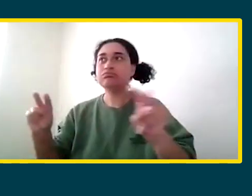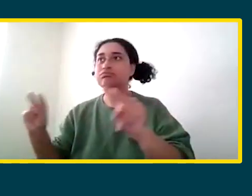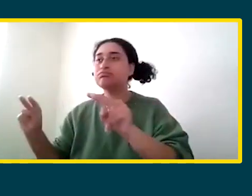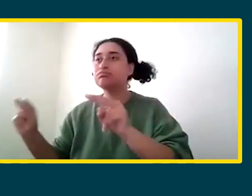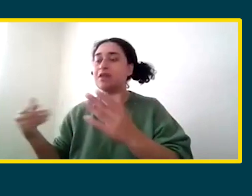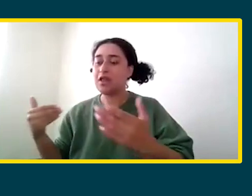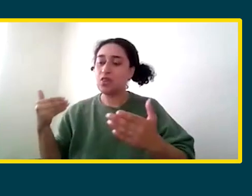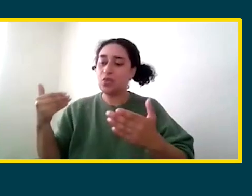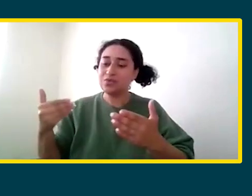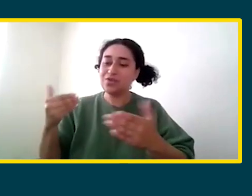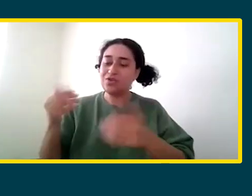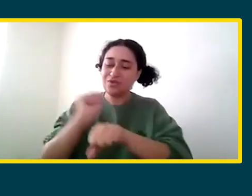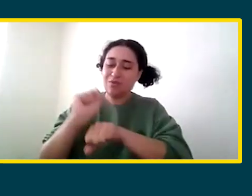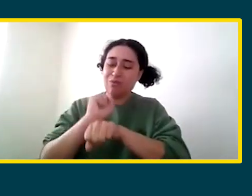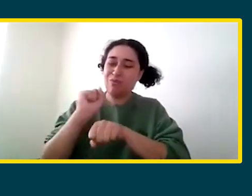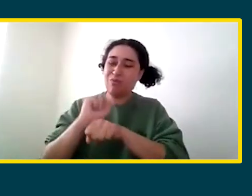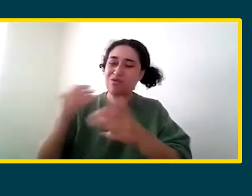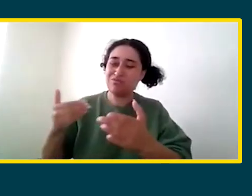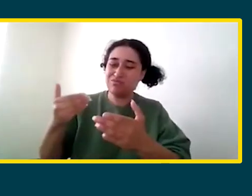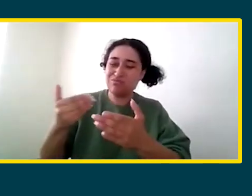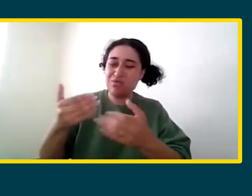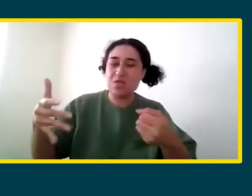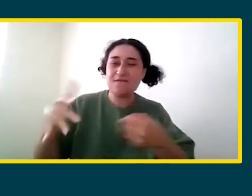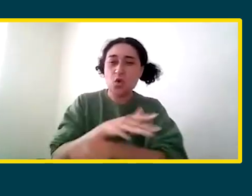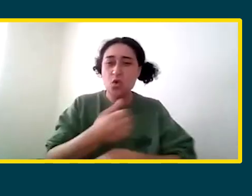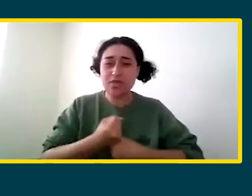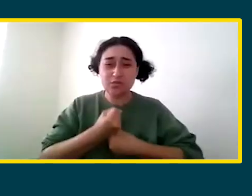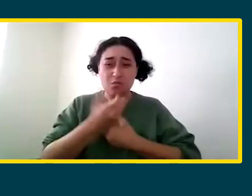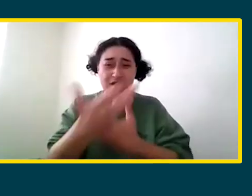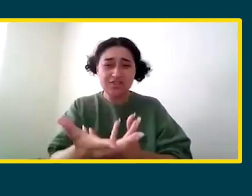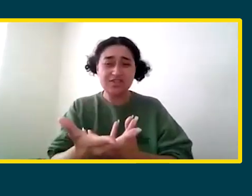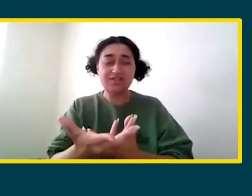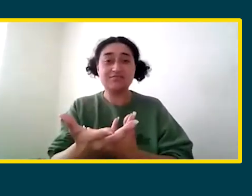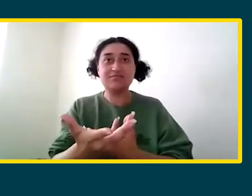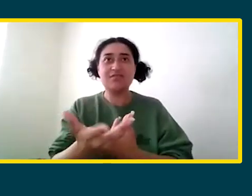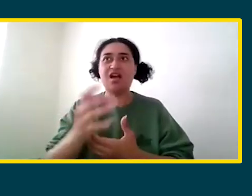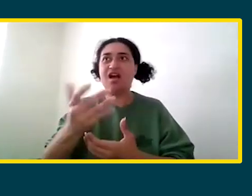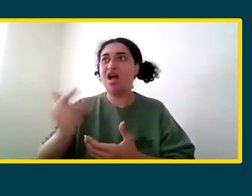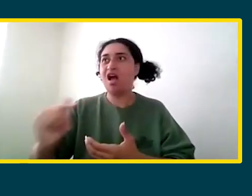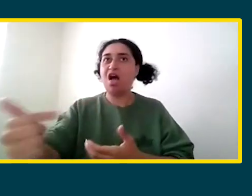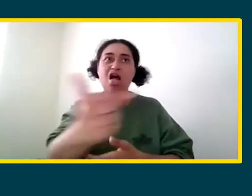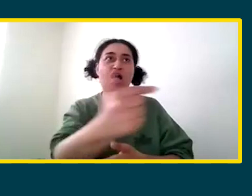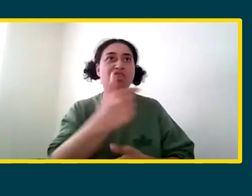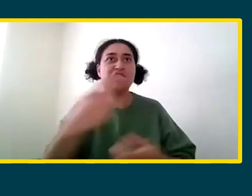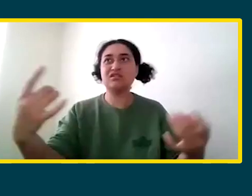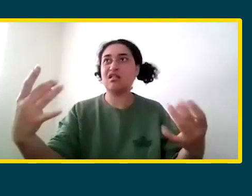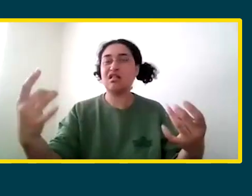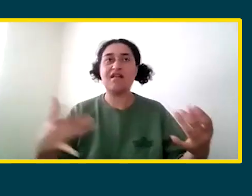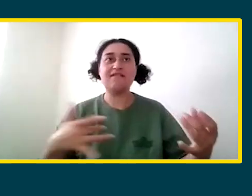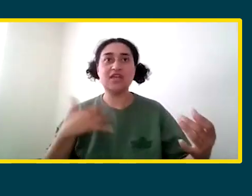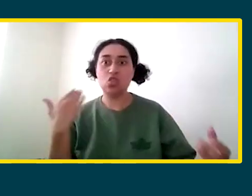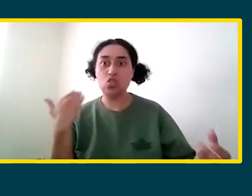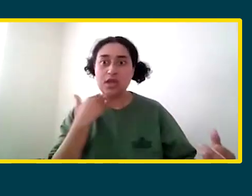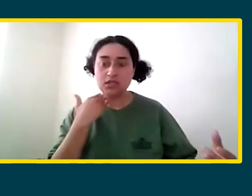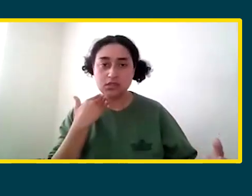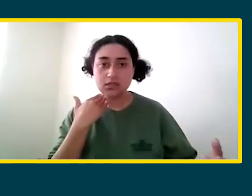to fuller expression, that feels threatening to somebody who their